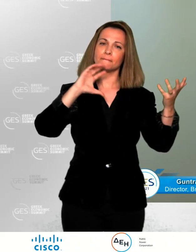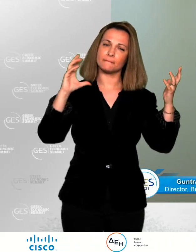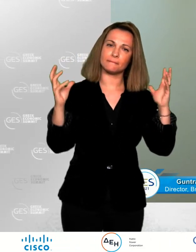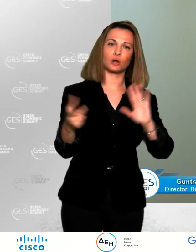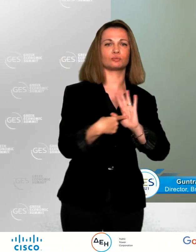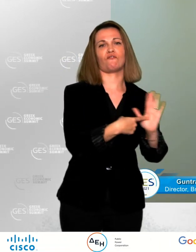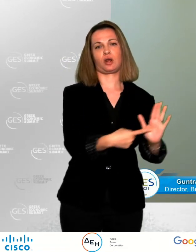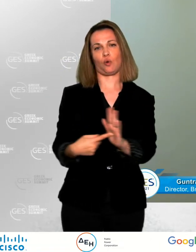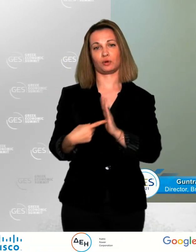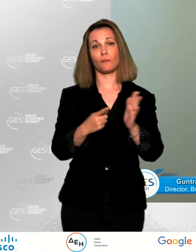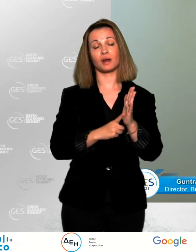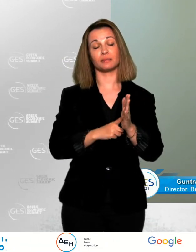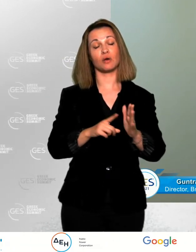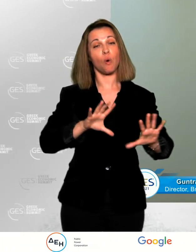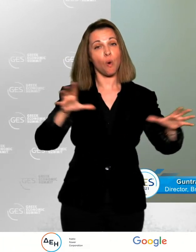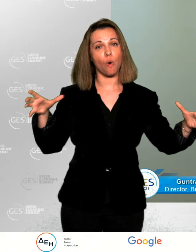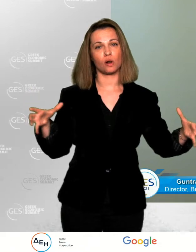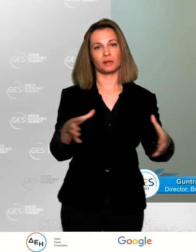a certain sympathy for